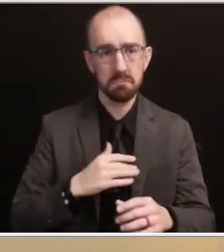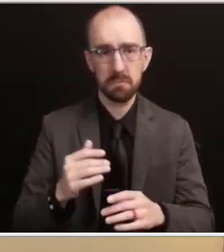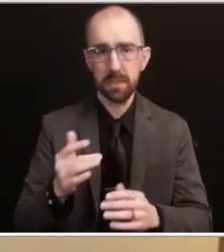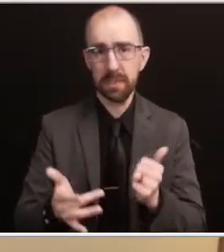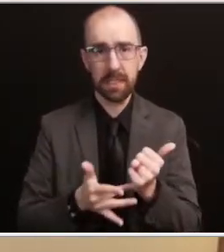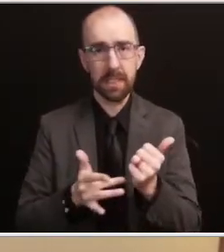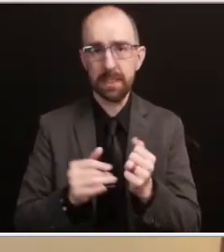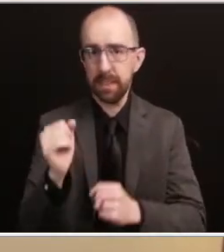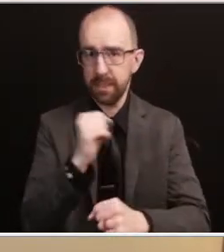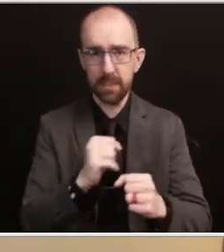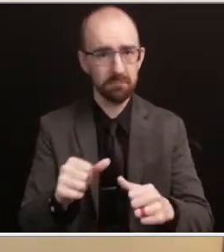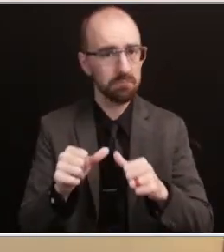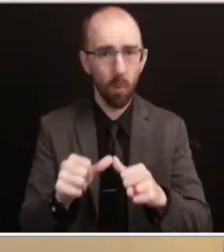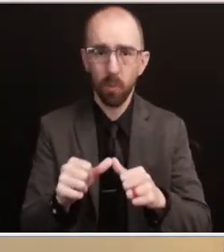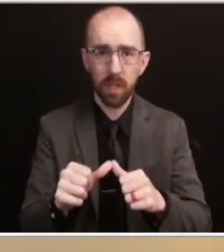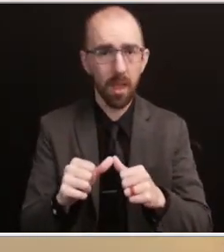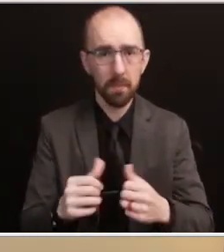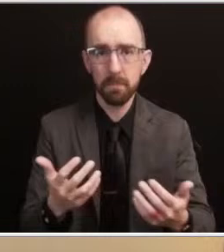holding up.